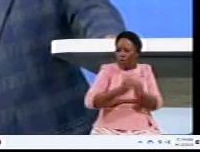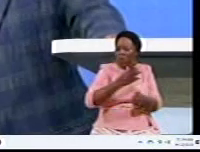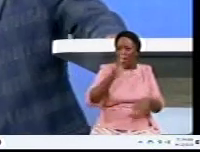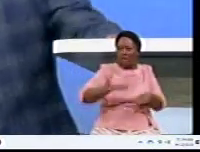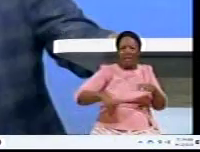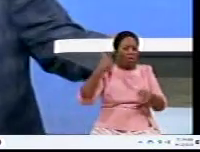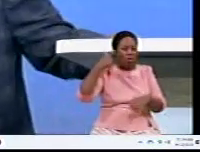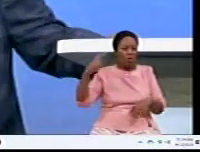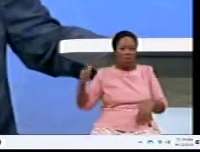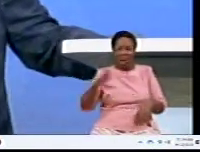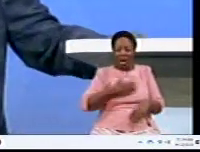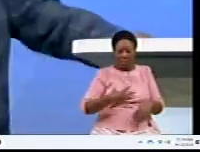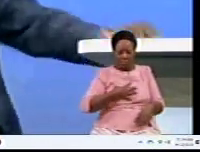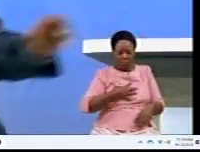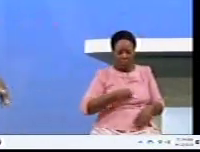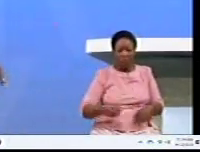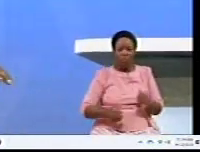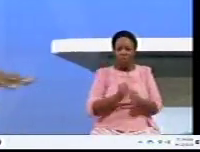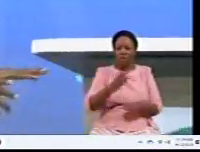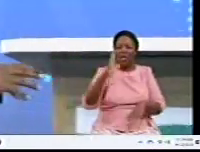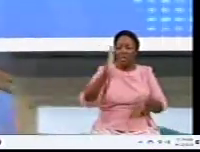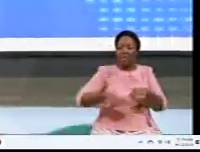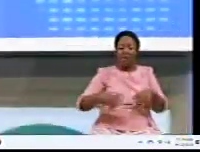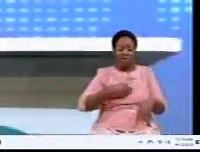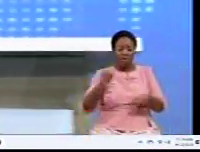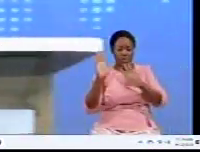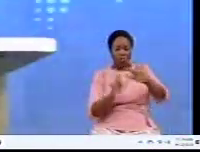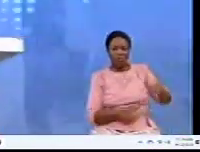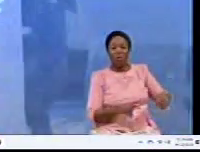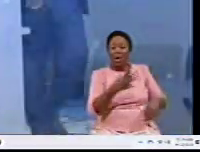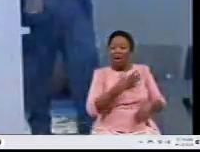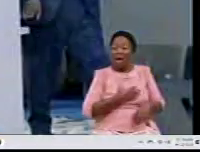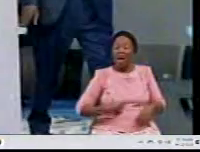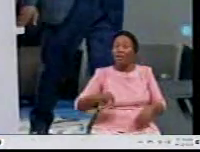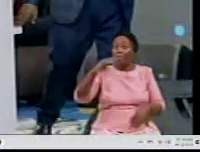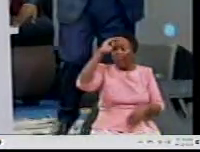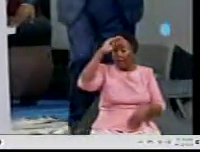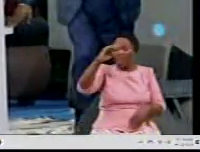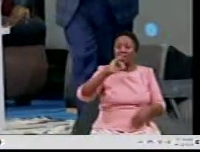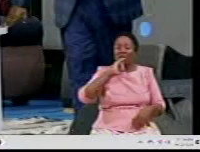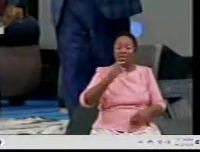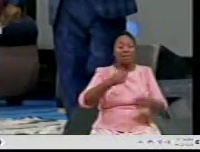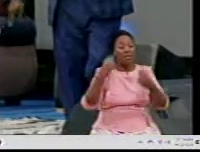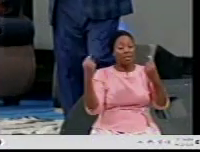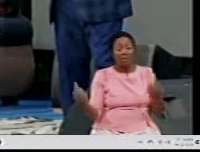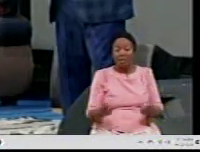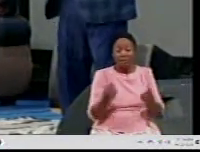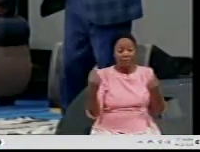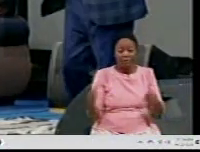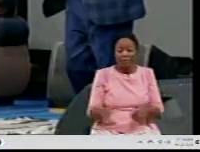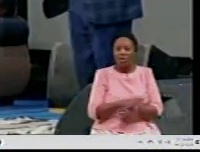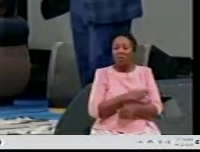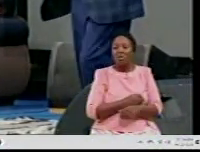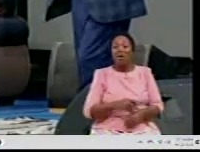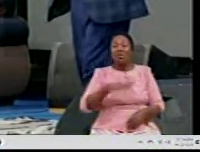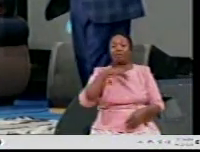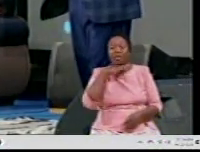and whiter than snow. And man is sinful,